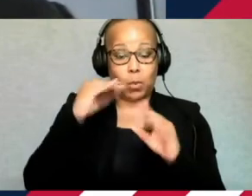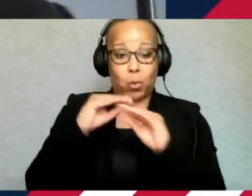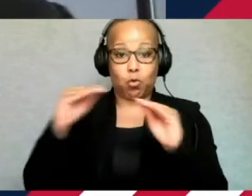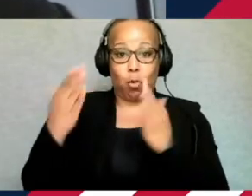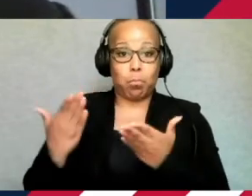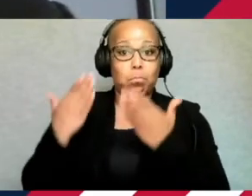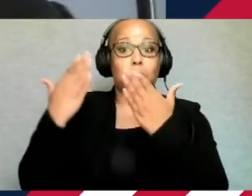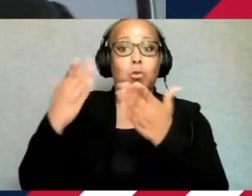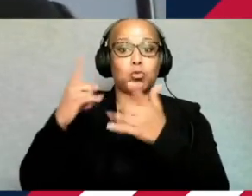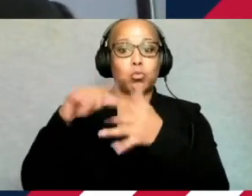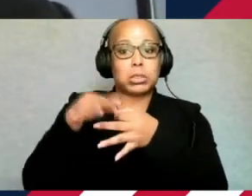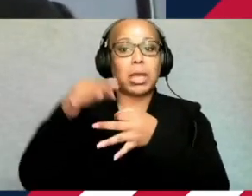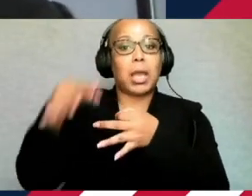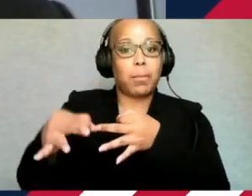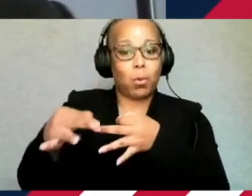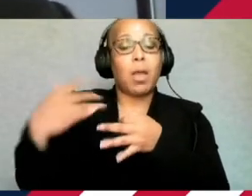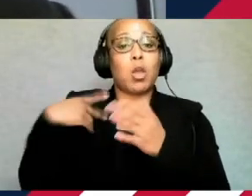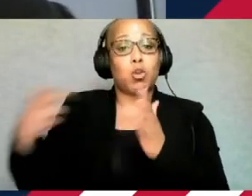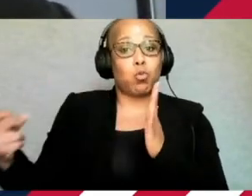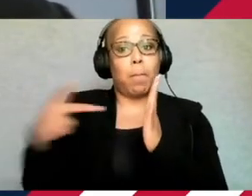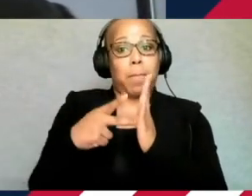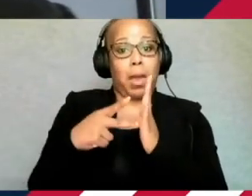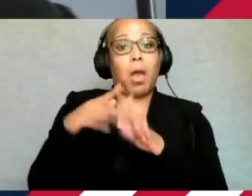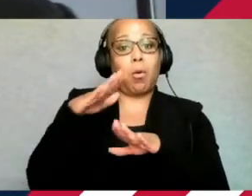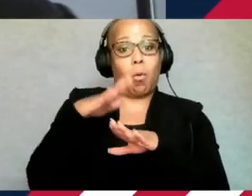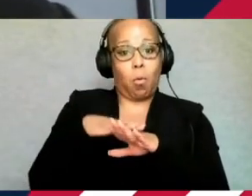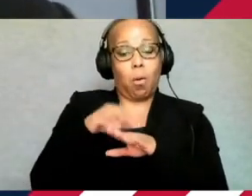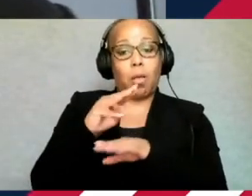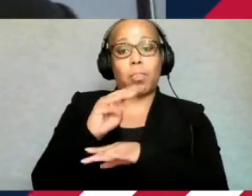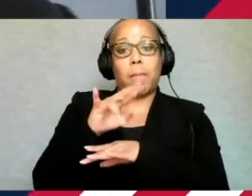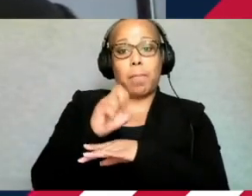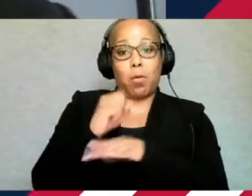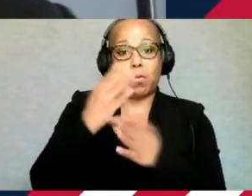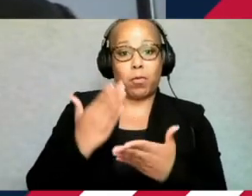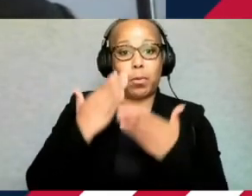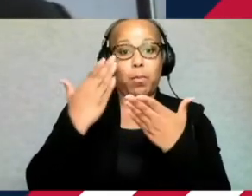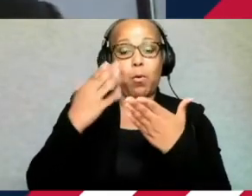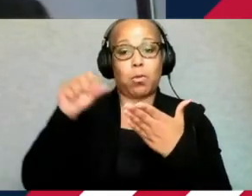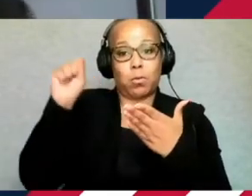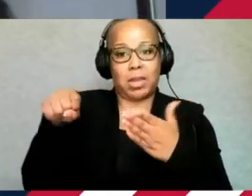table and you are back on the merits of the proposal, yes or no.